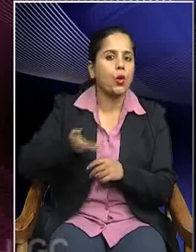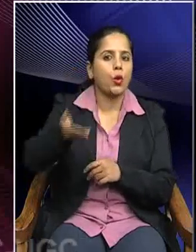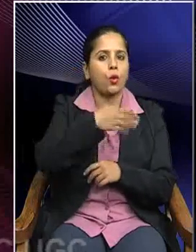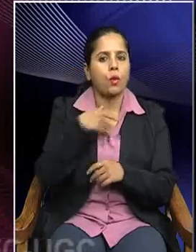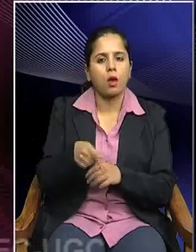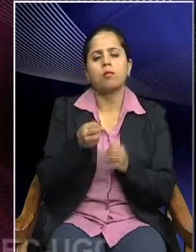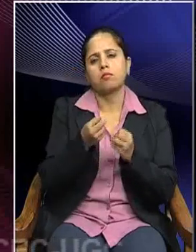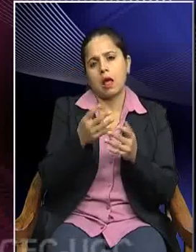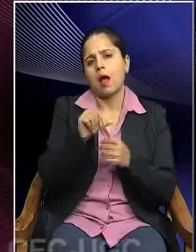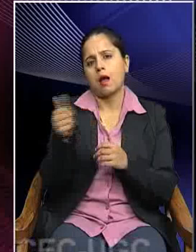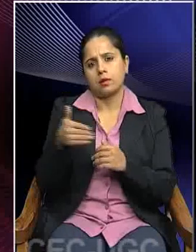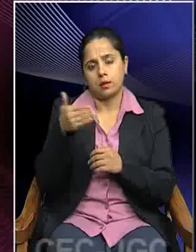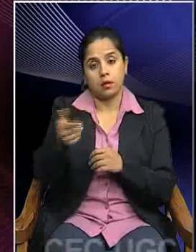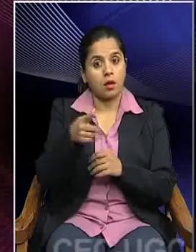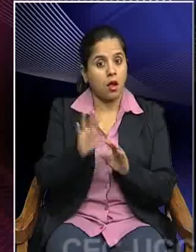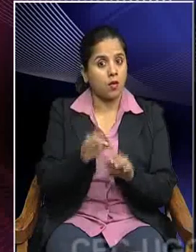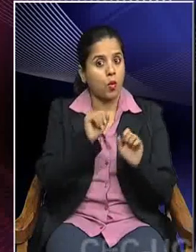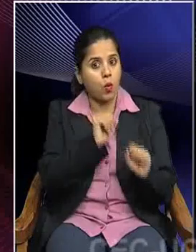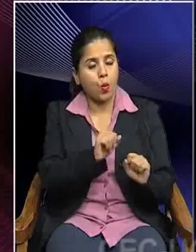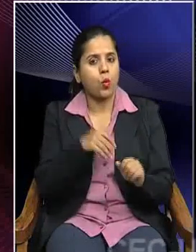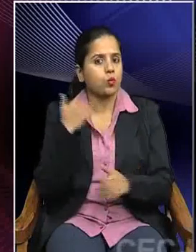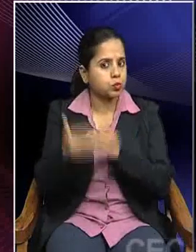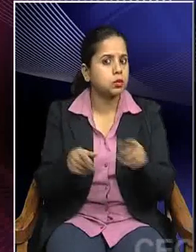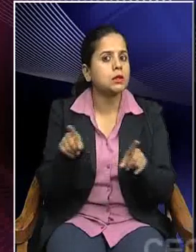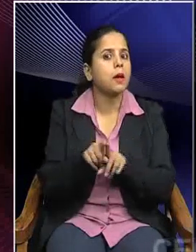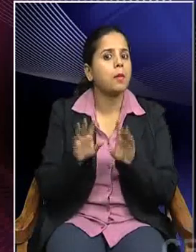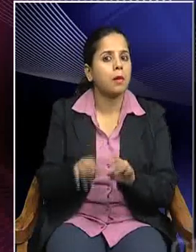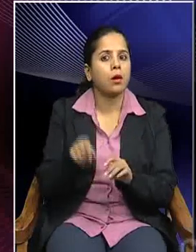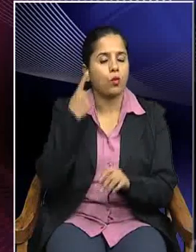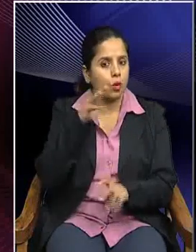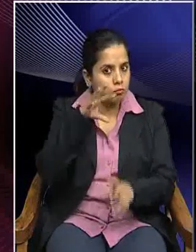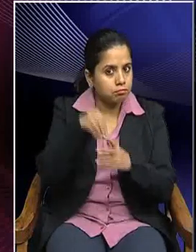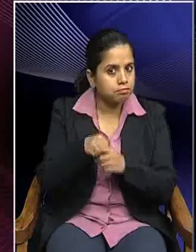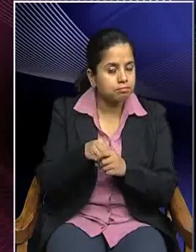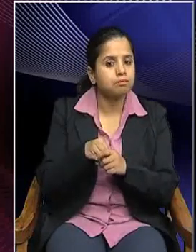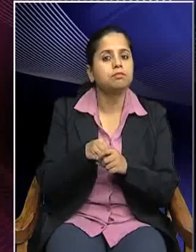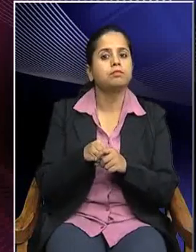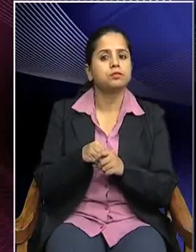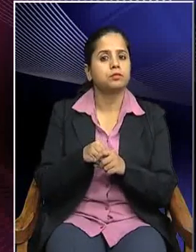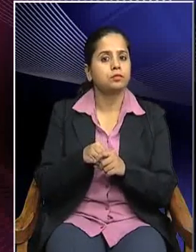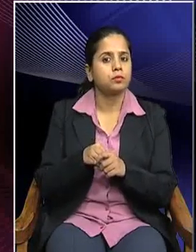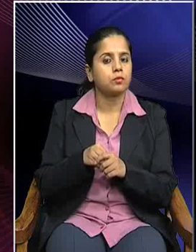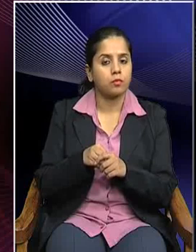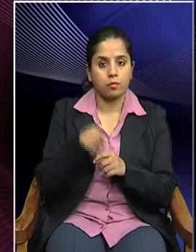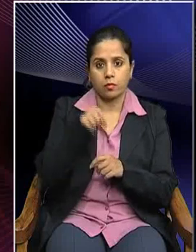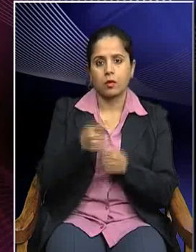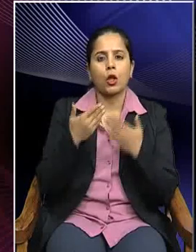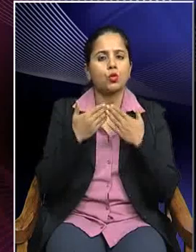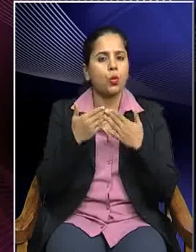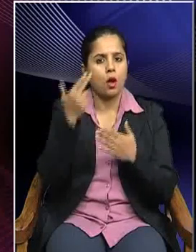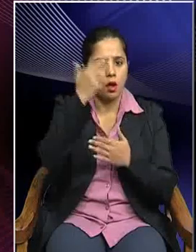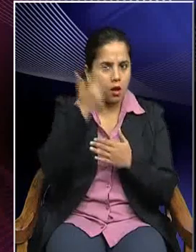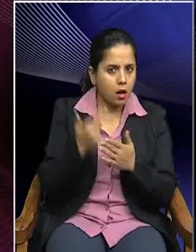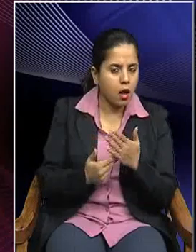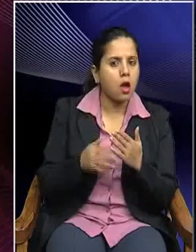and so forth, which has pertinence to the contours of this school of art, or